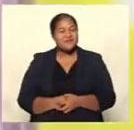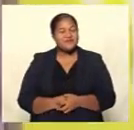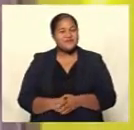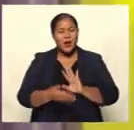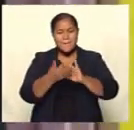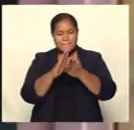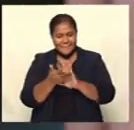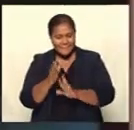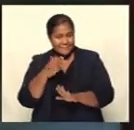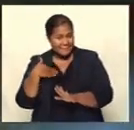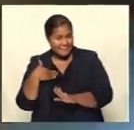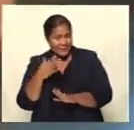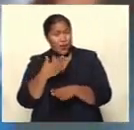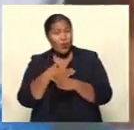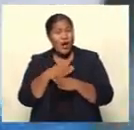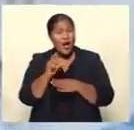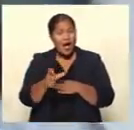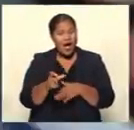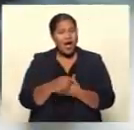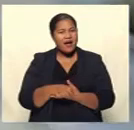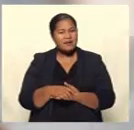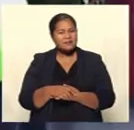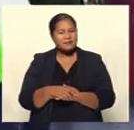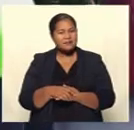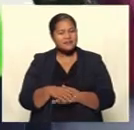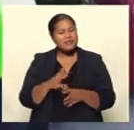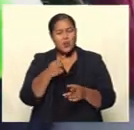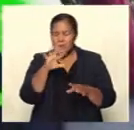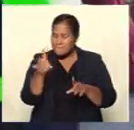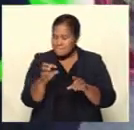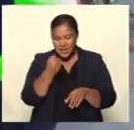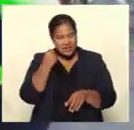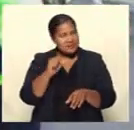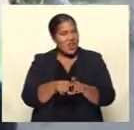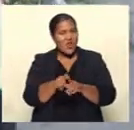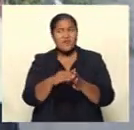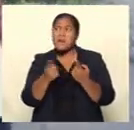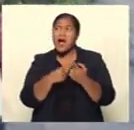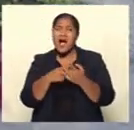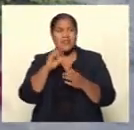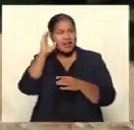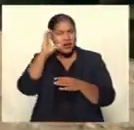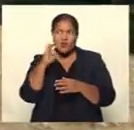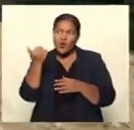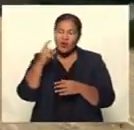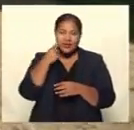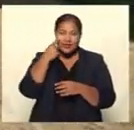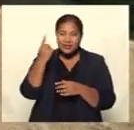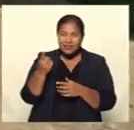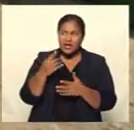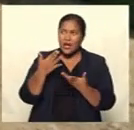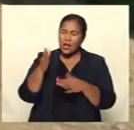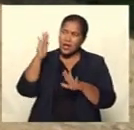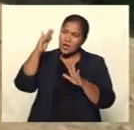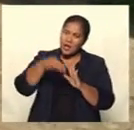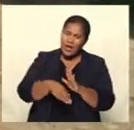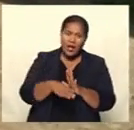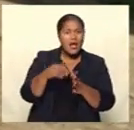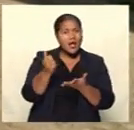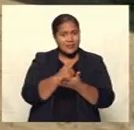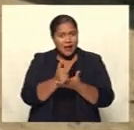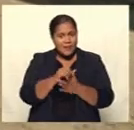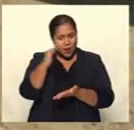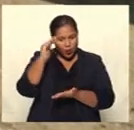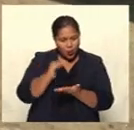Community health worker Annie Vakeni says we must learn from other countries that are already seeing a declining number of cases,